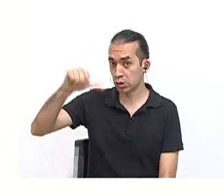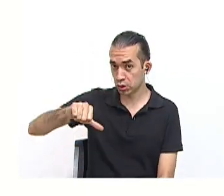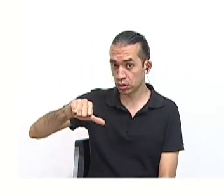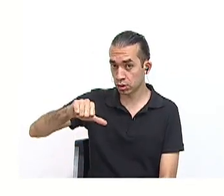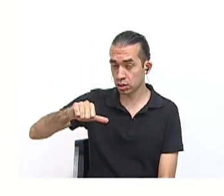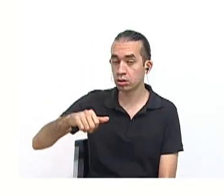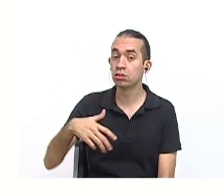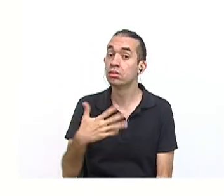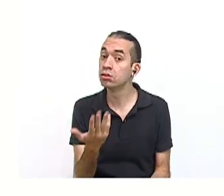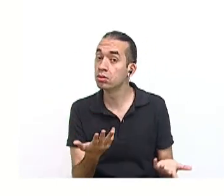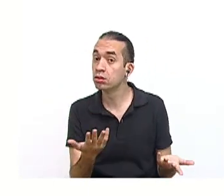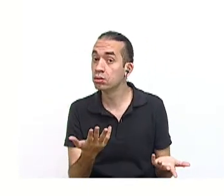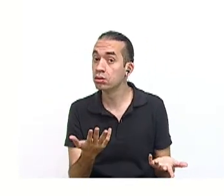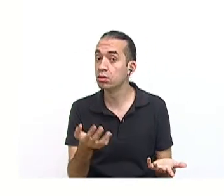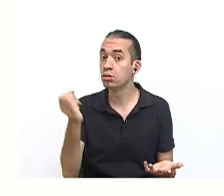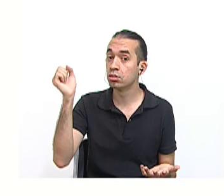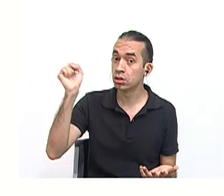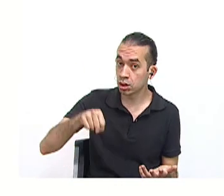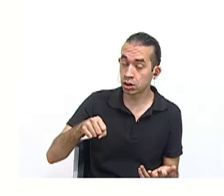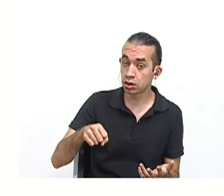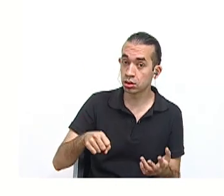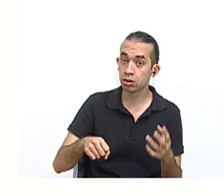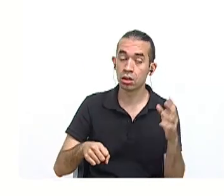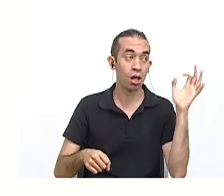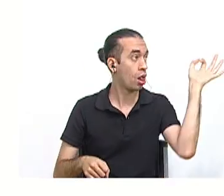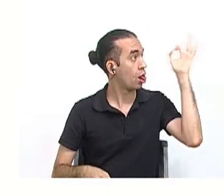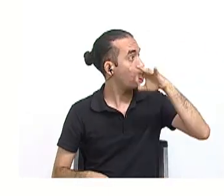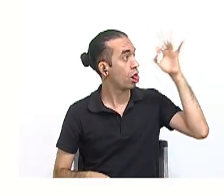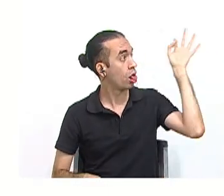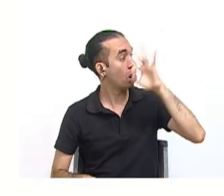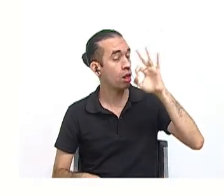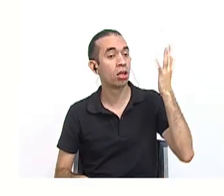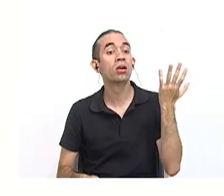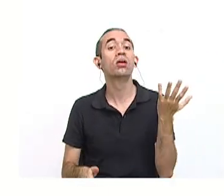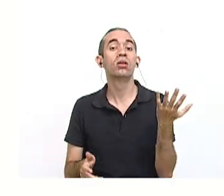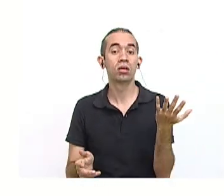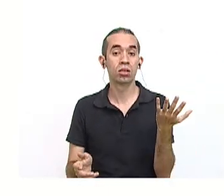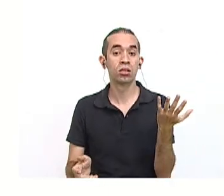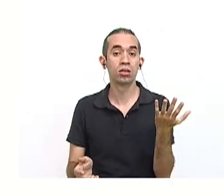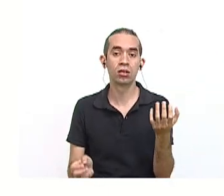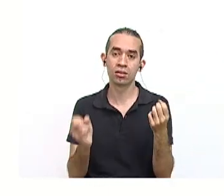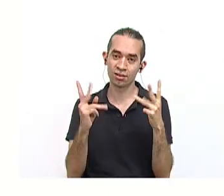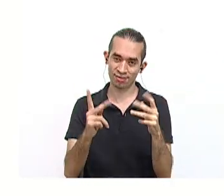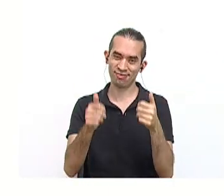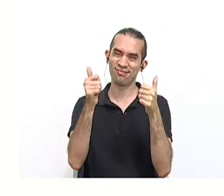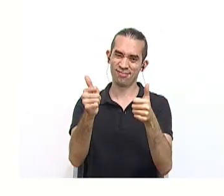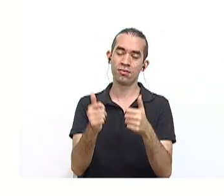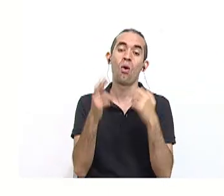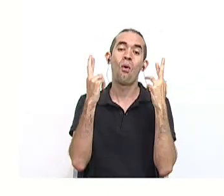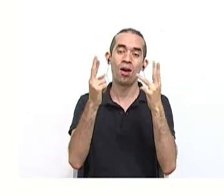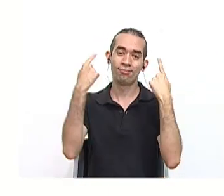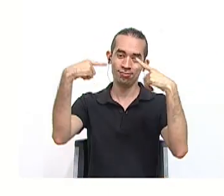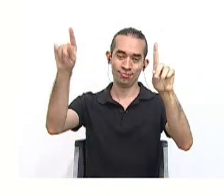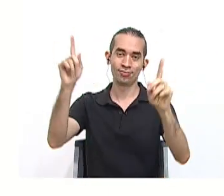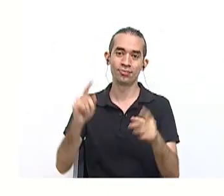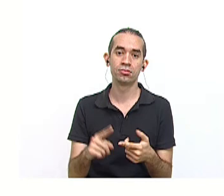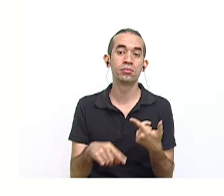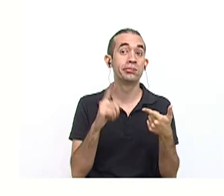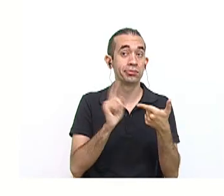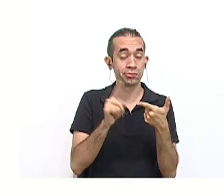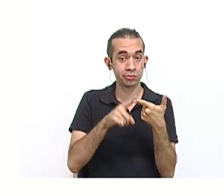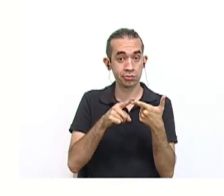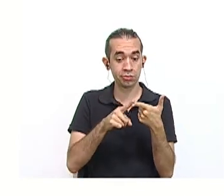you pay attention? Yes? Or were you distracted with something? Okay, great. I hope you did. Did I